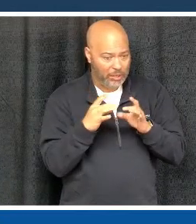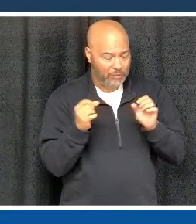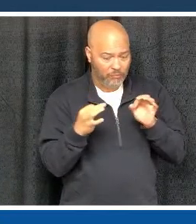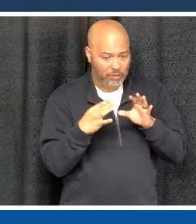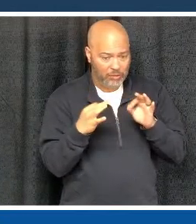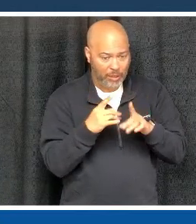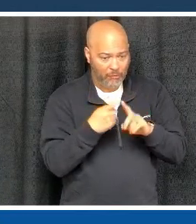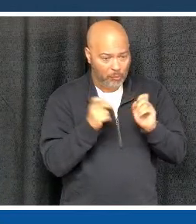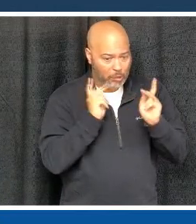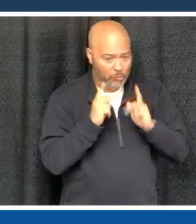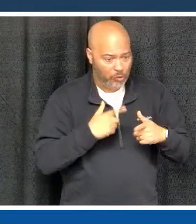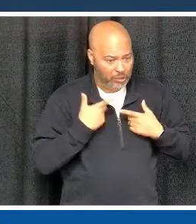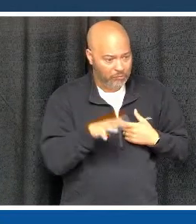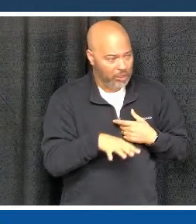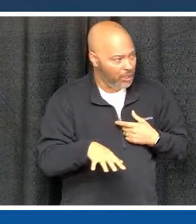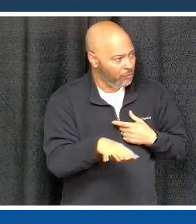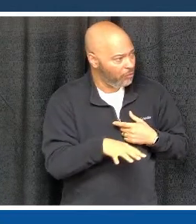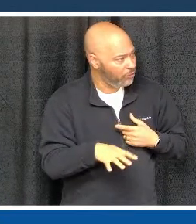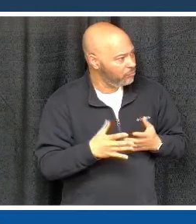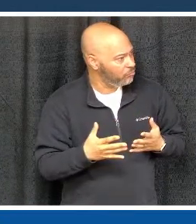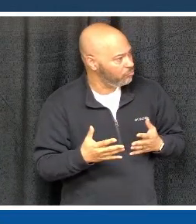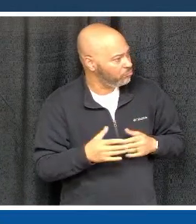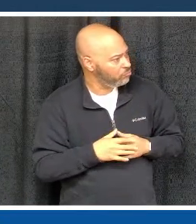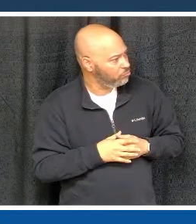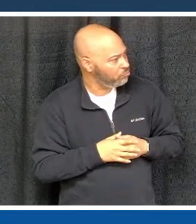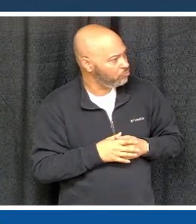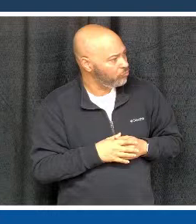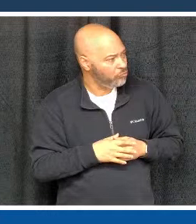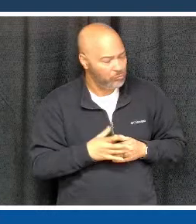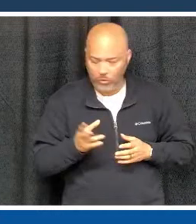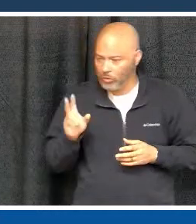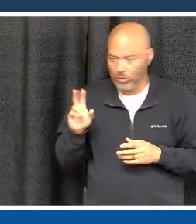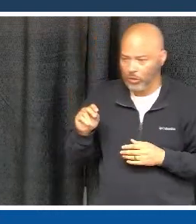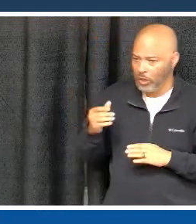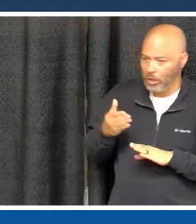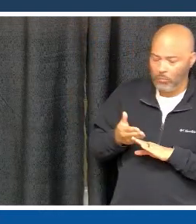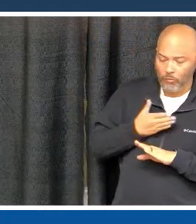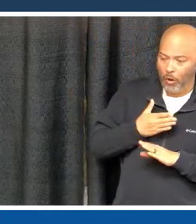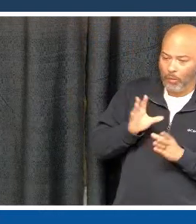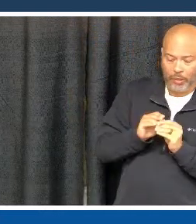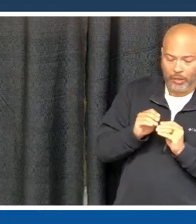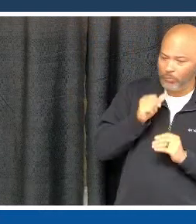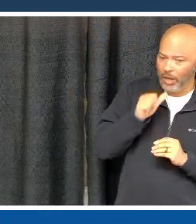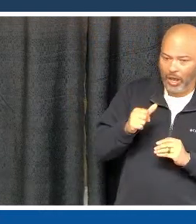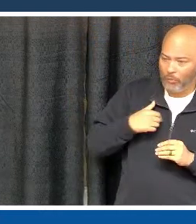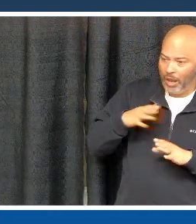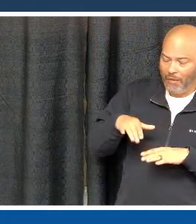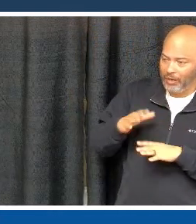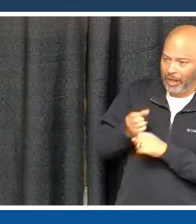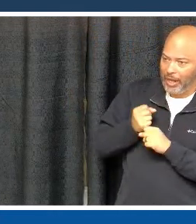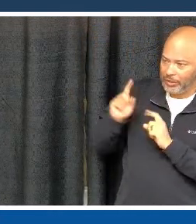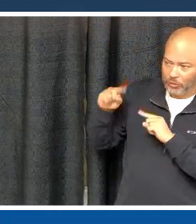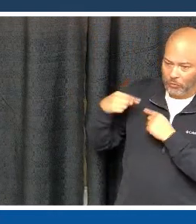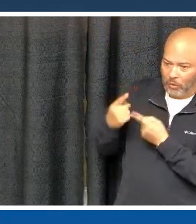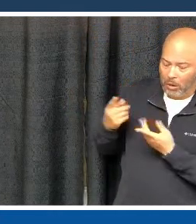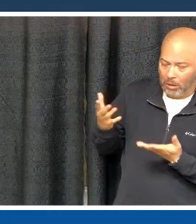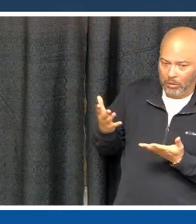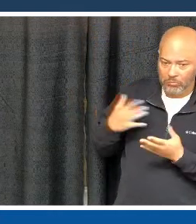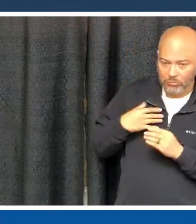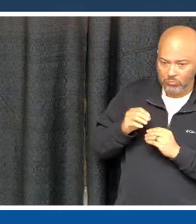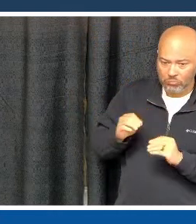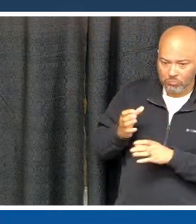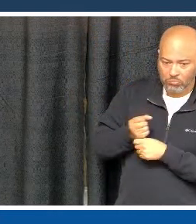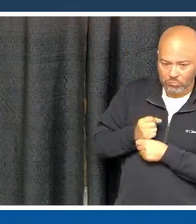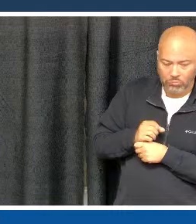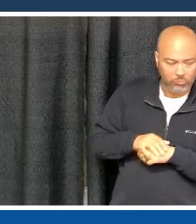from residents in that area opposing this development? We didn't, before our Planning Commission meeting, we have not received any comments relative to